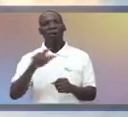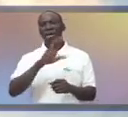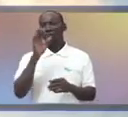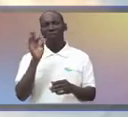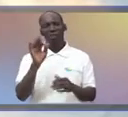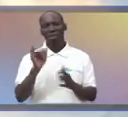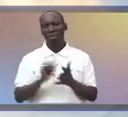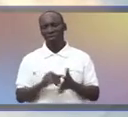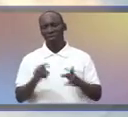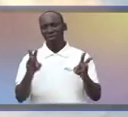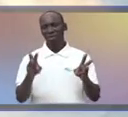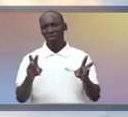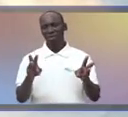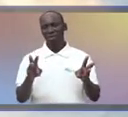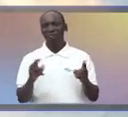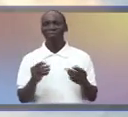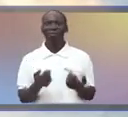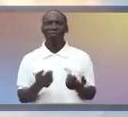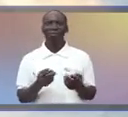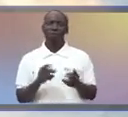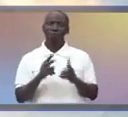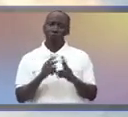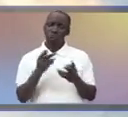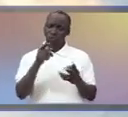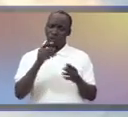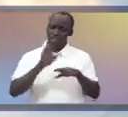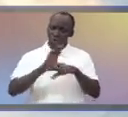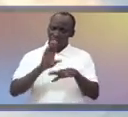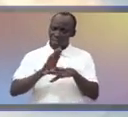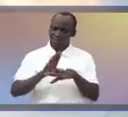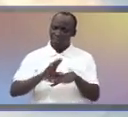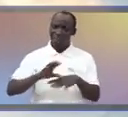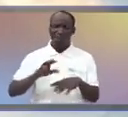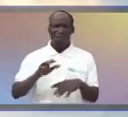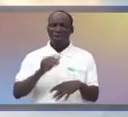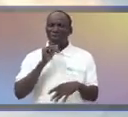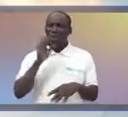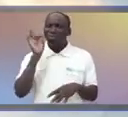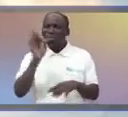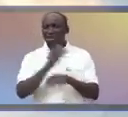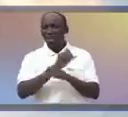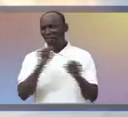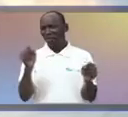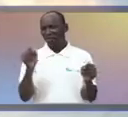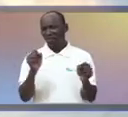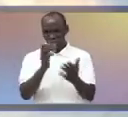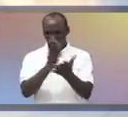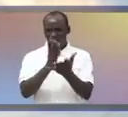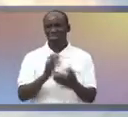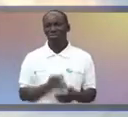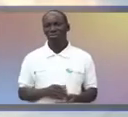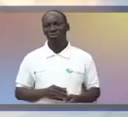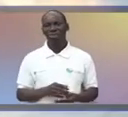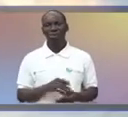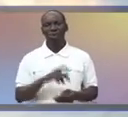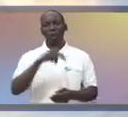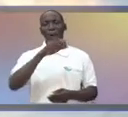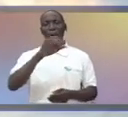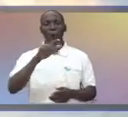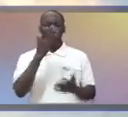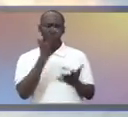sem nti sa wote sum bi mu na omo nka no kwai na jai paul o jai ijufo sum be ye kristo